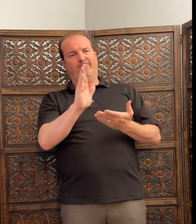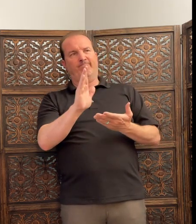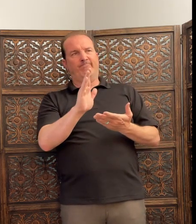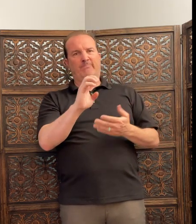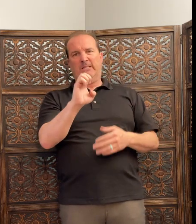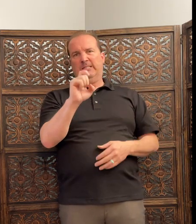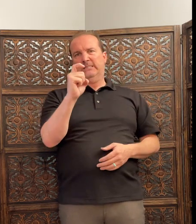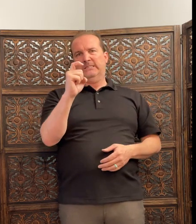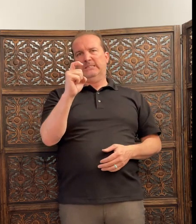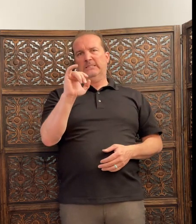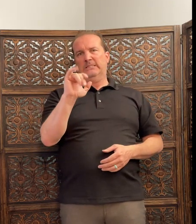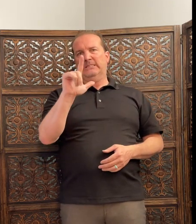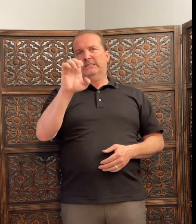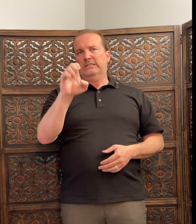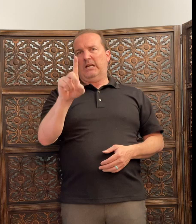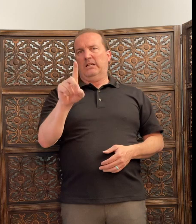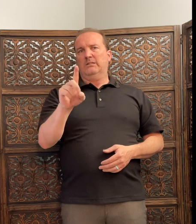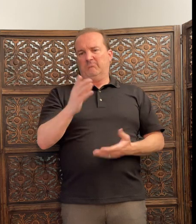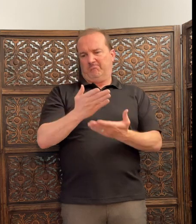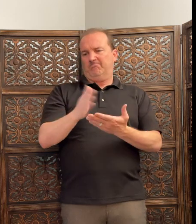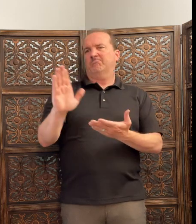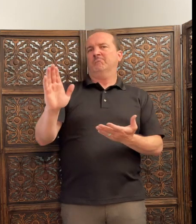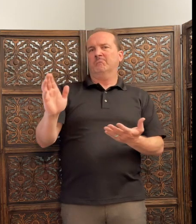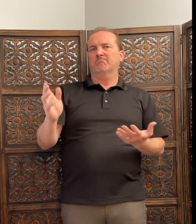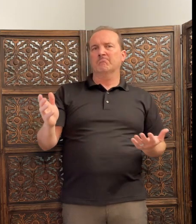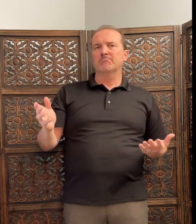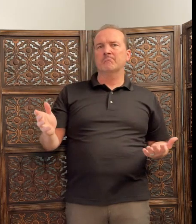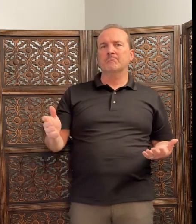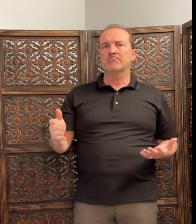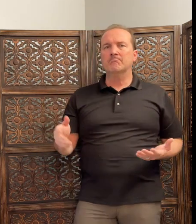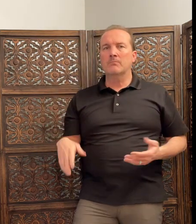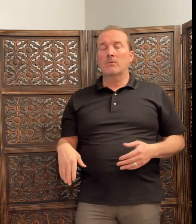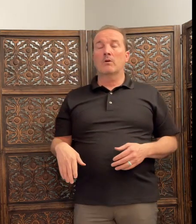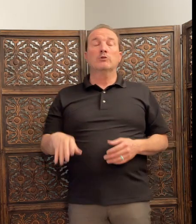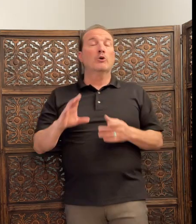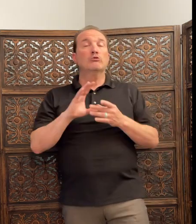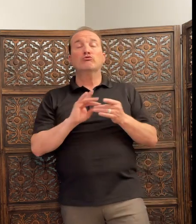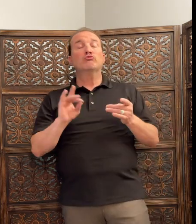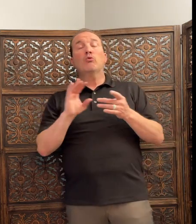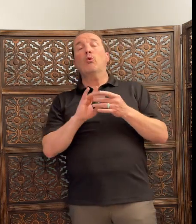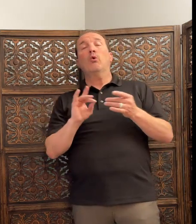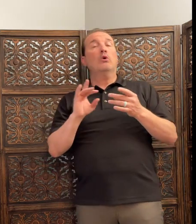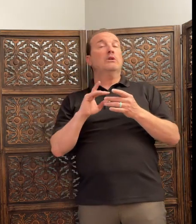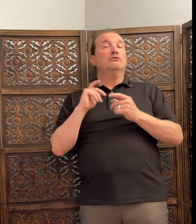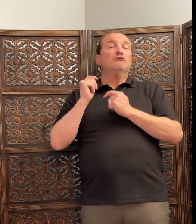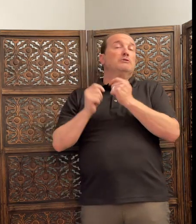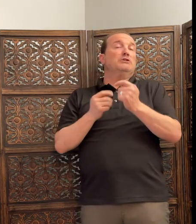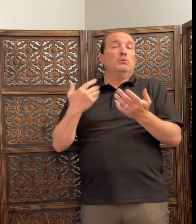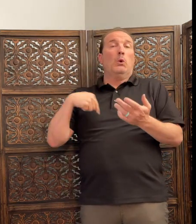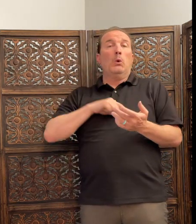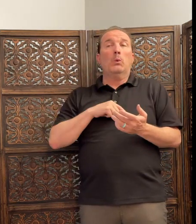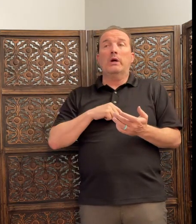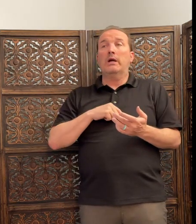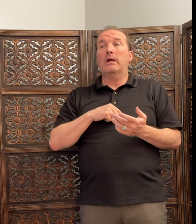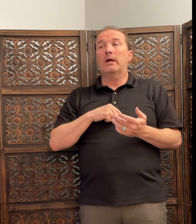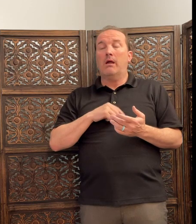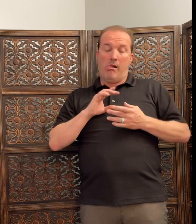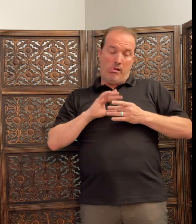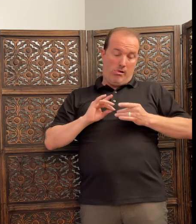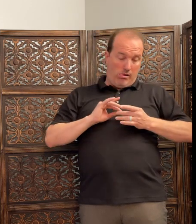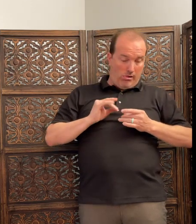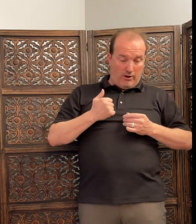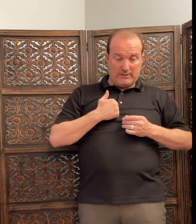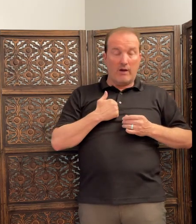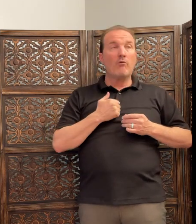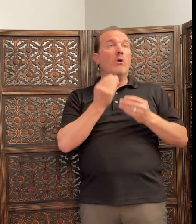enough to get you expelled or exiled. In short, the stories and the traditions that we tell ourselves, that are